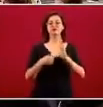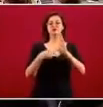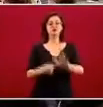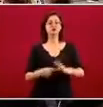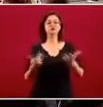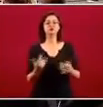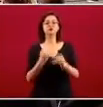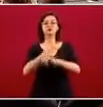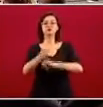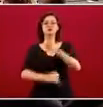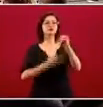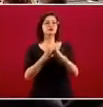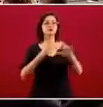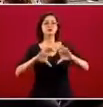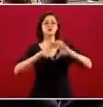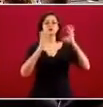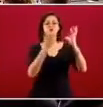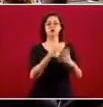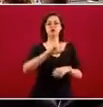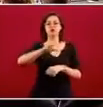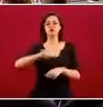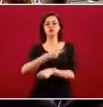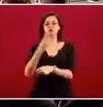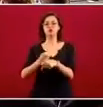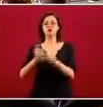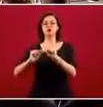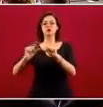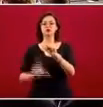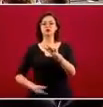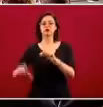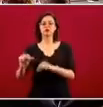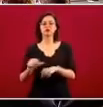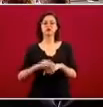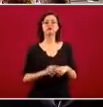Okay, we'll be talking about the international and national